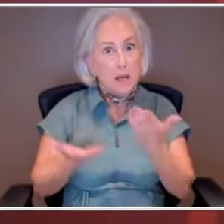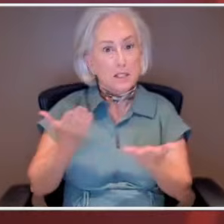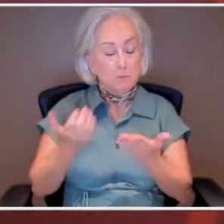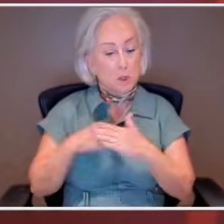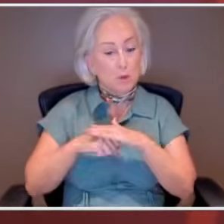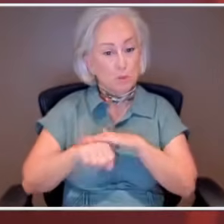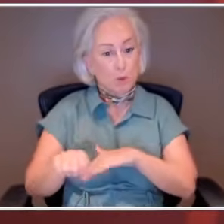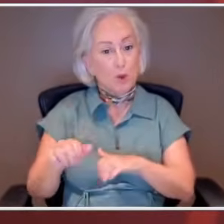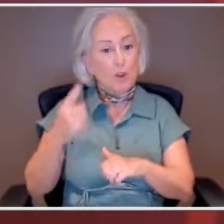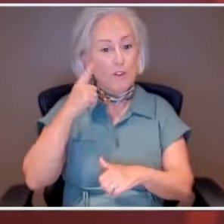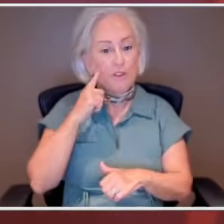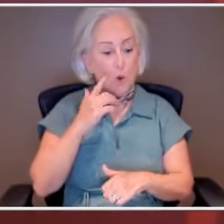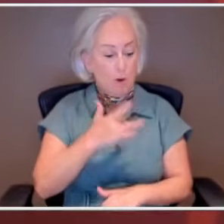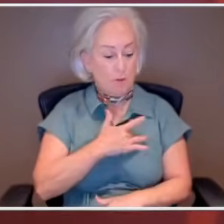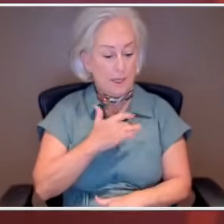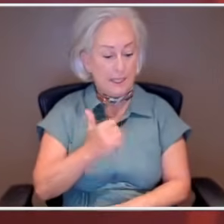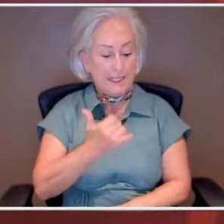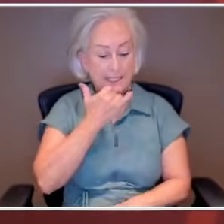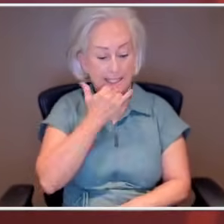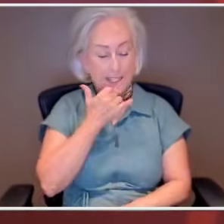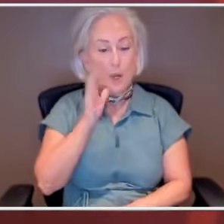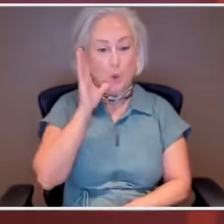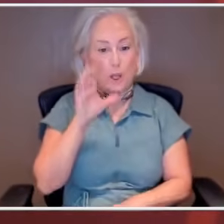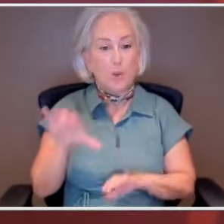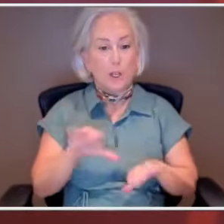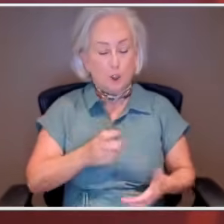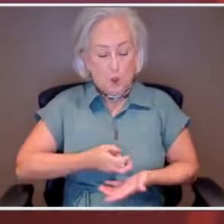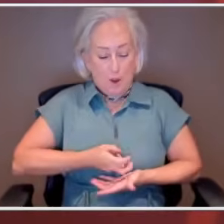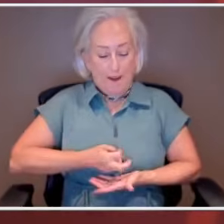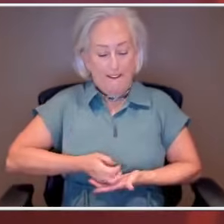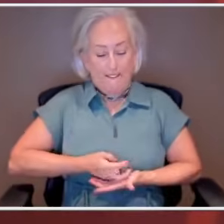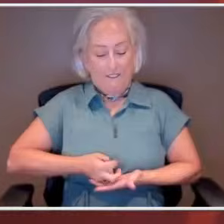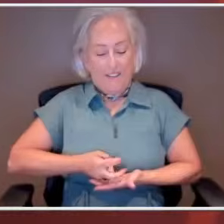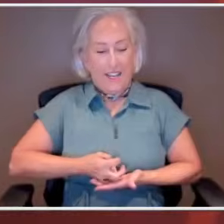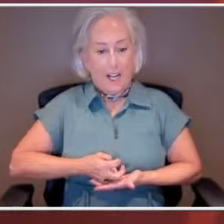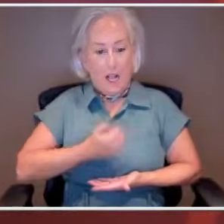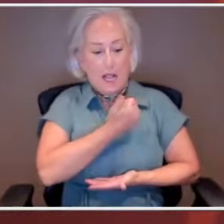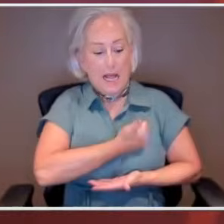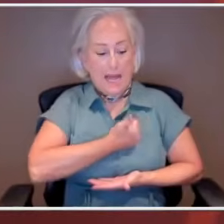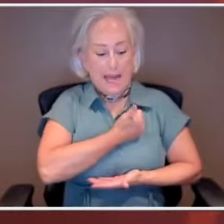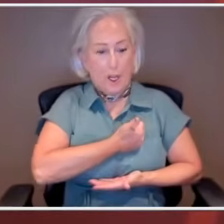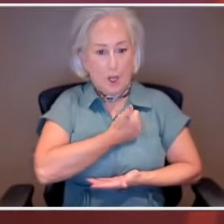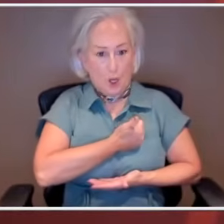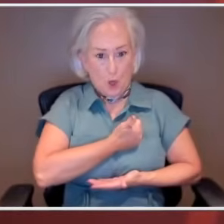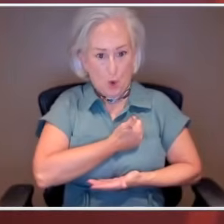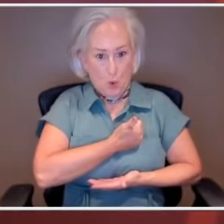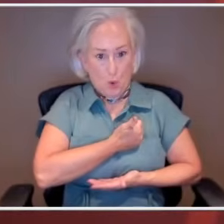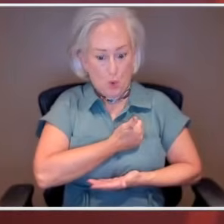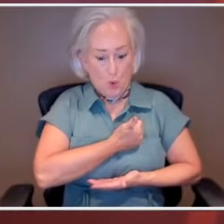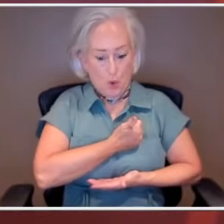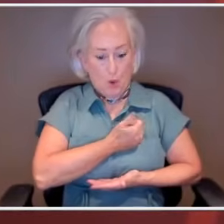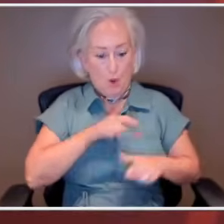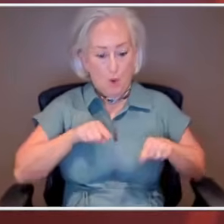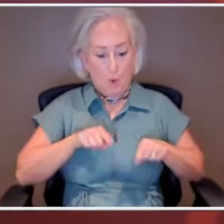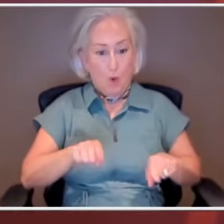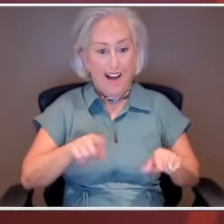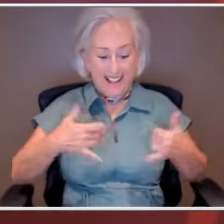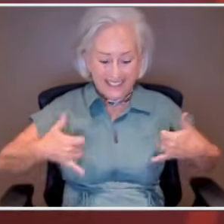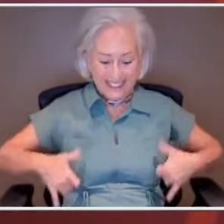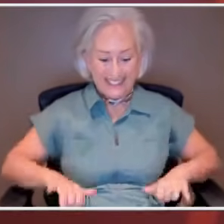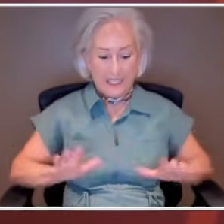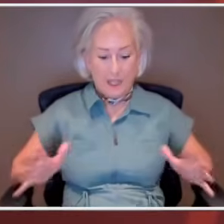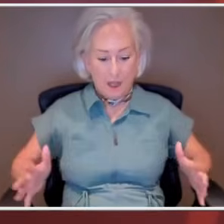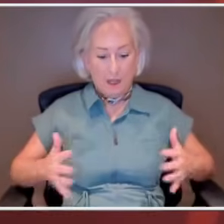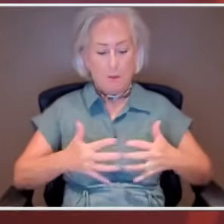do what we call a fetal echo, where we actually do an echocardiogram, an ultrasound of the baby's heart while it's still in utero. And so